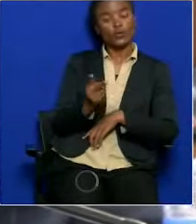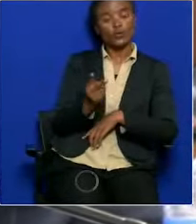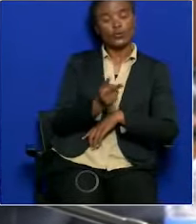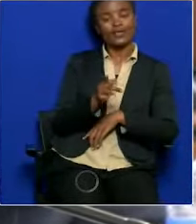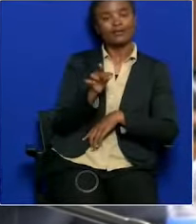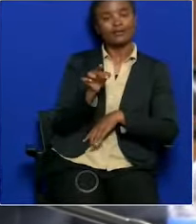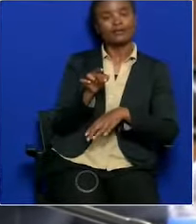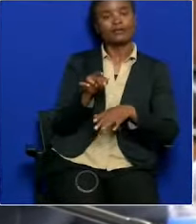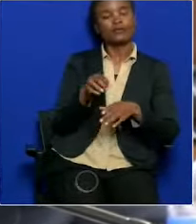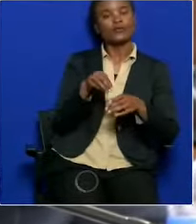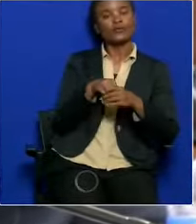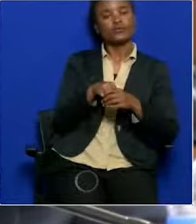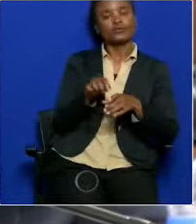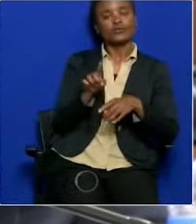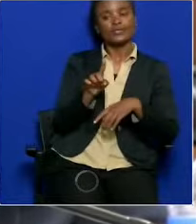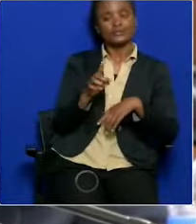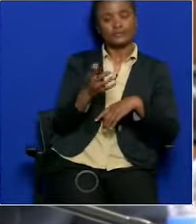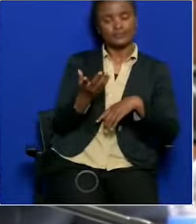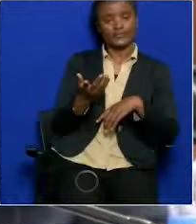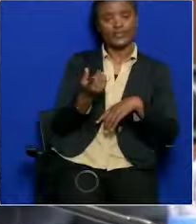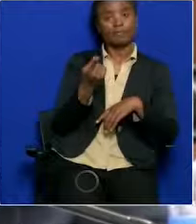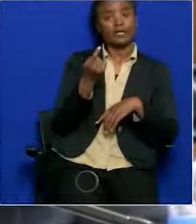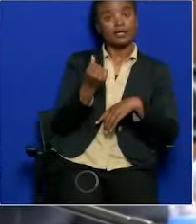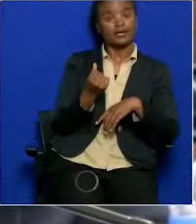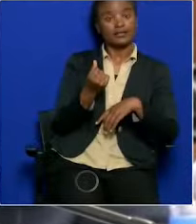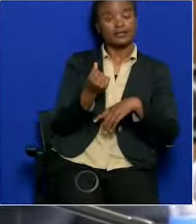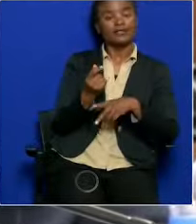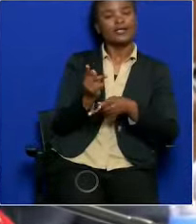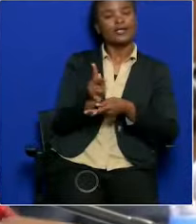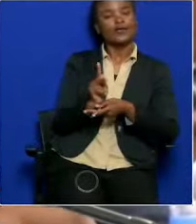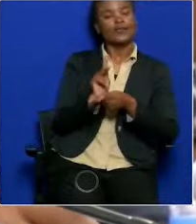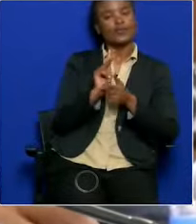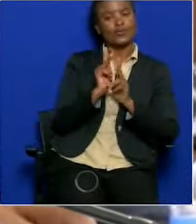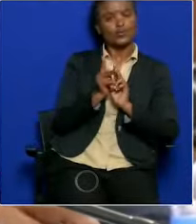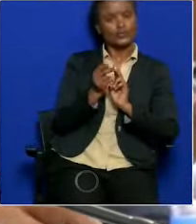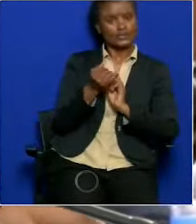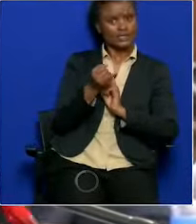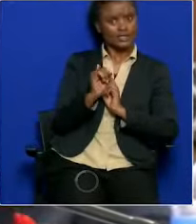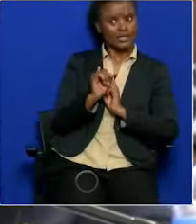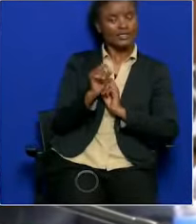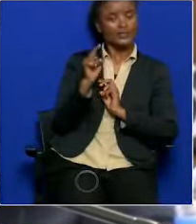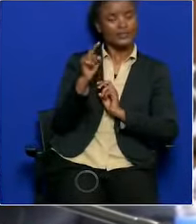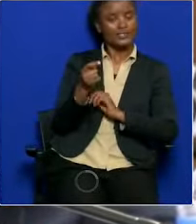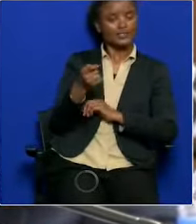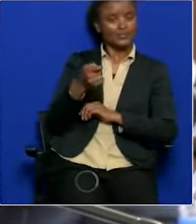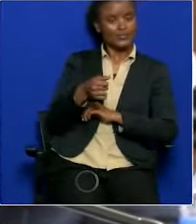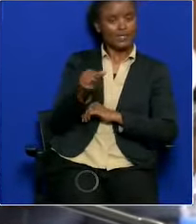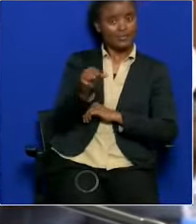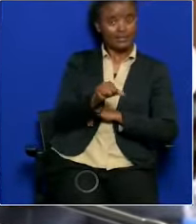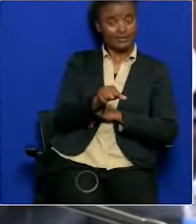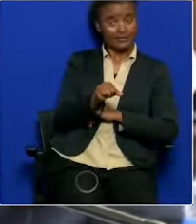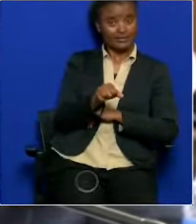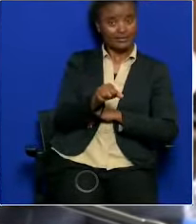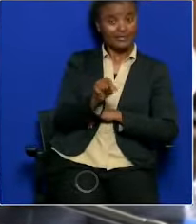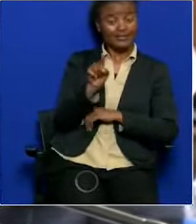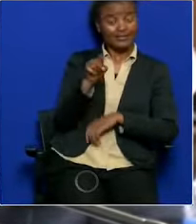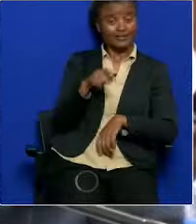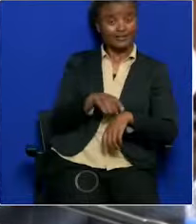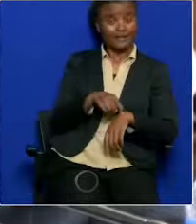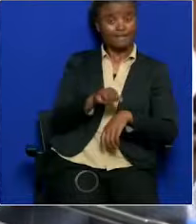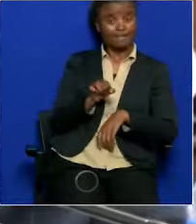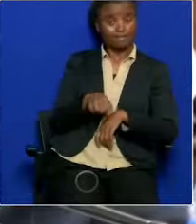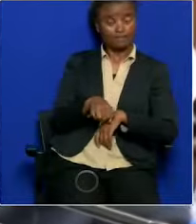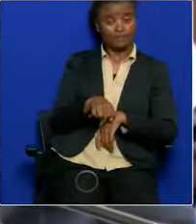a loan to you, which is still owing, by the way, at that point, and the kind